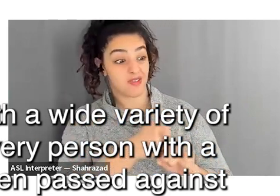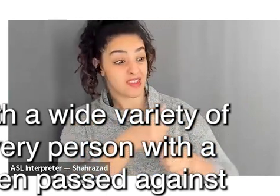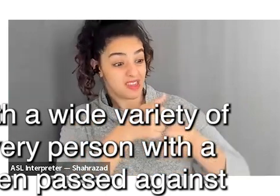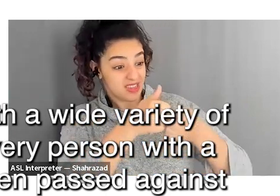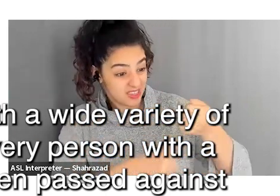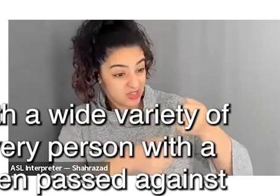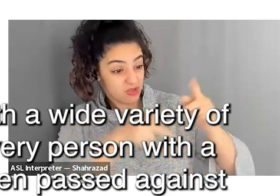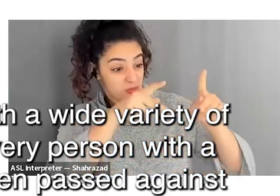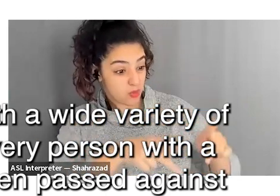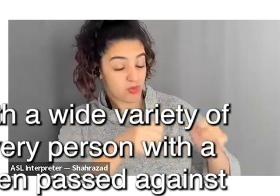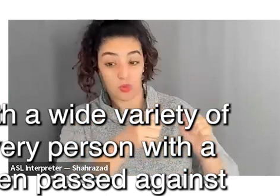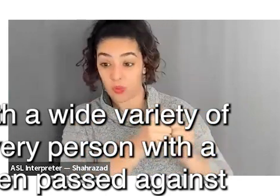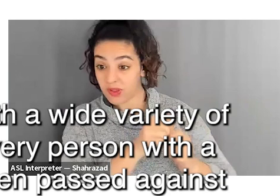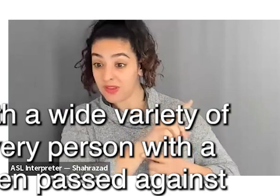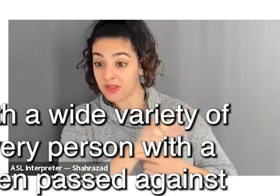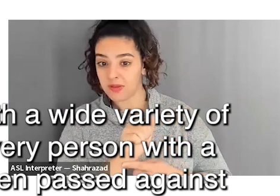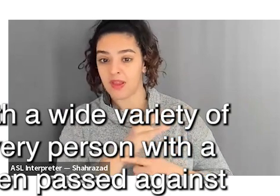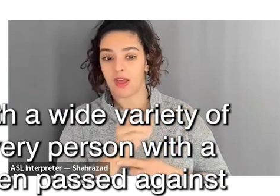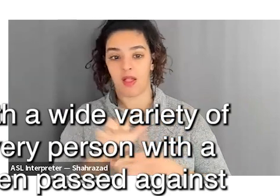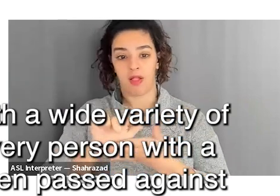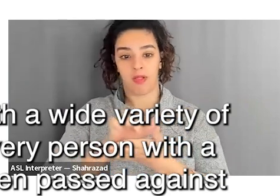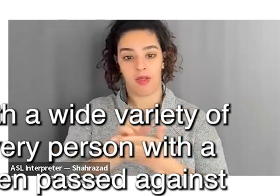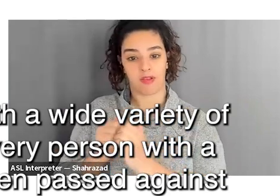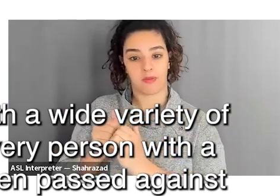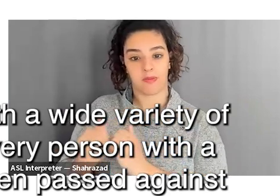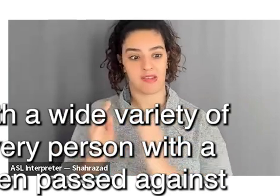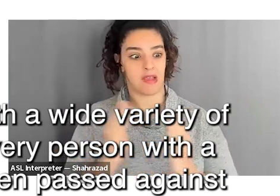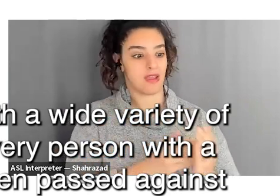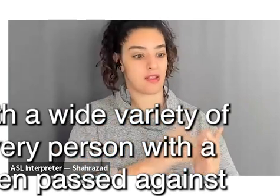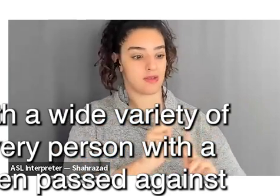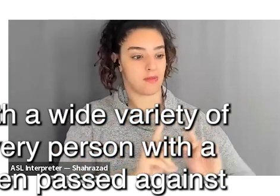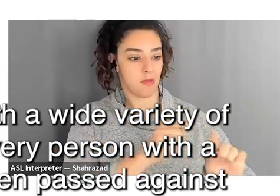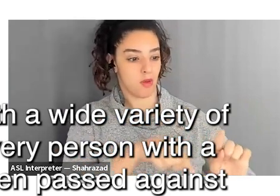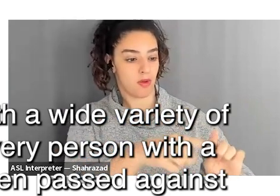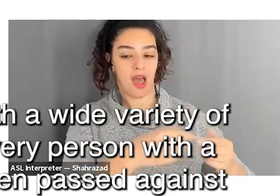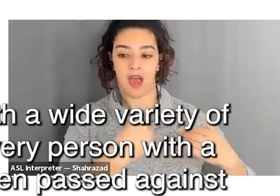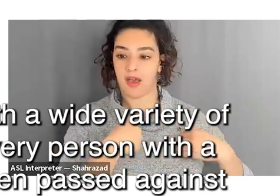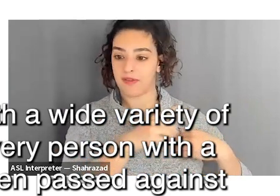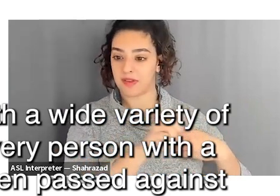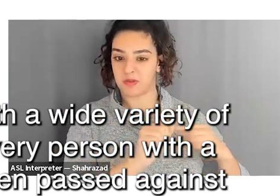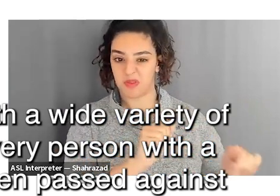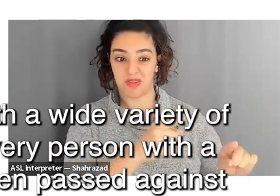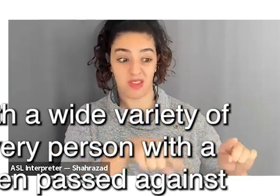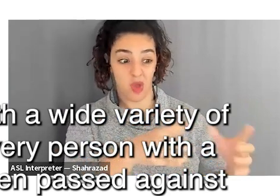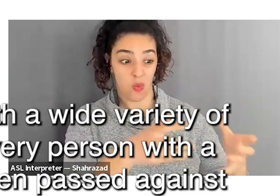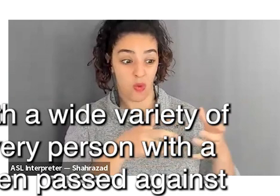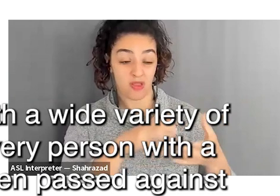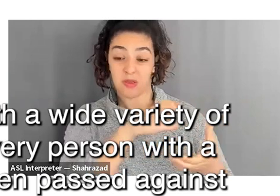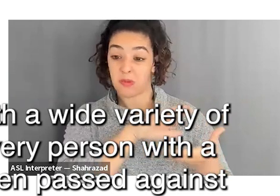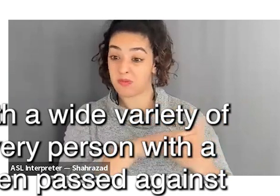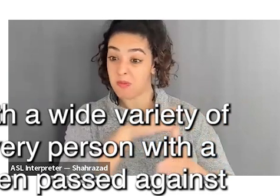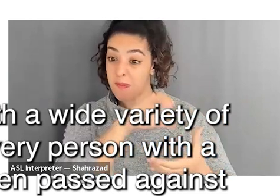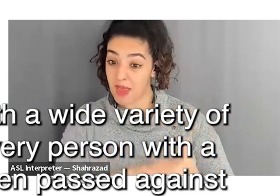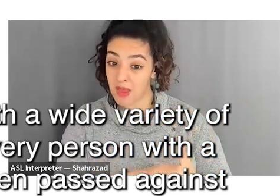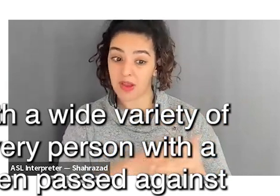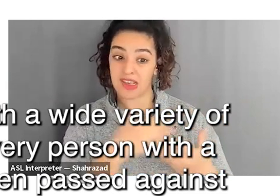disability, and because the laws that have been passed against people with disabilities who wish to get married or have sexual relationships are not